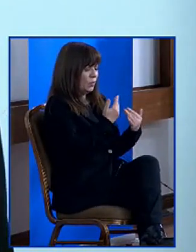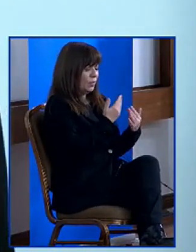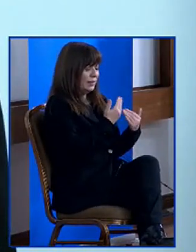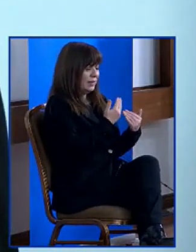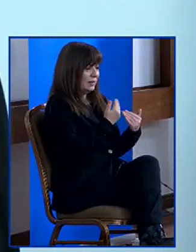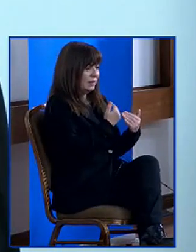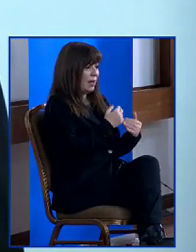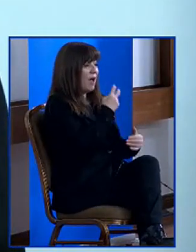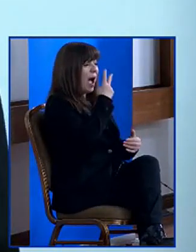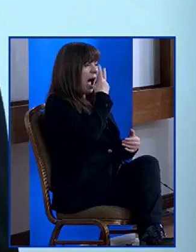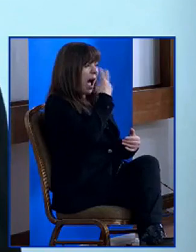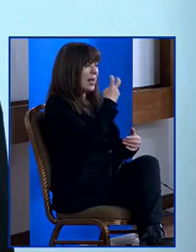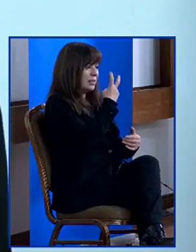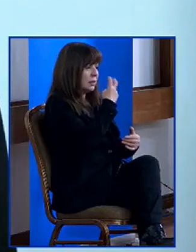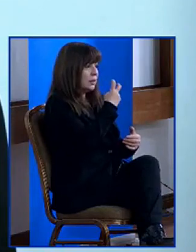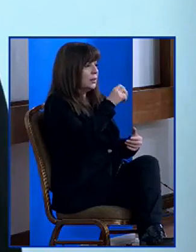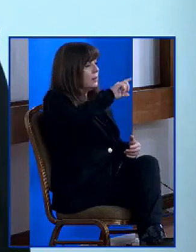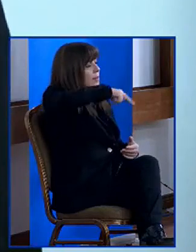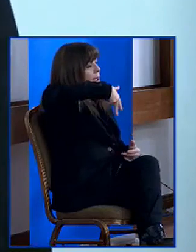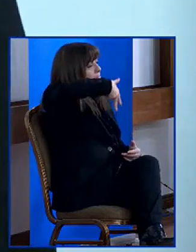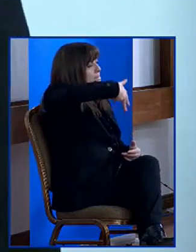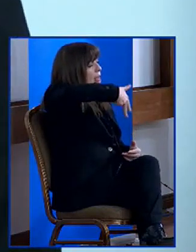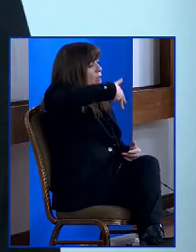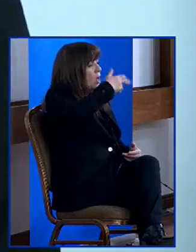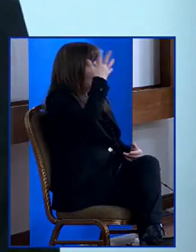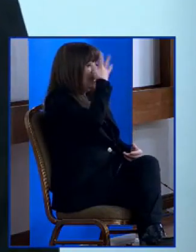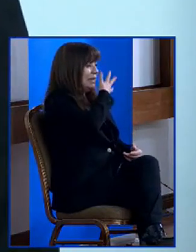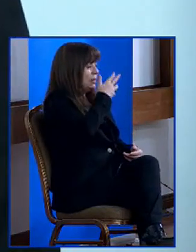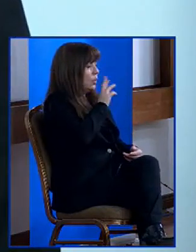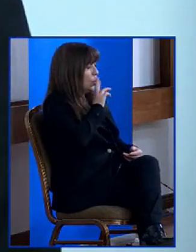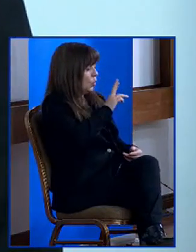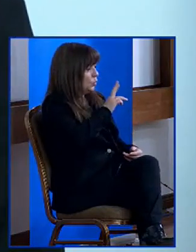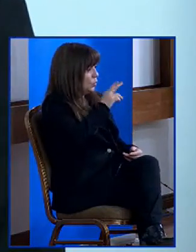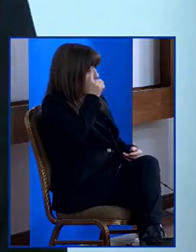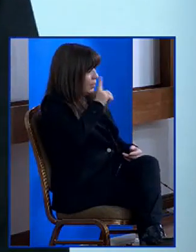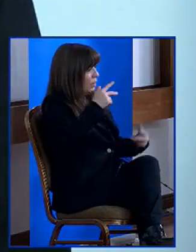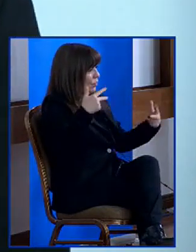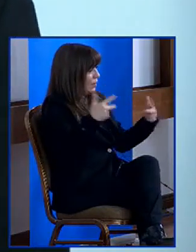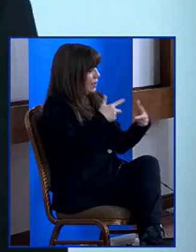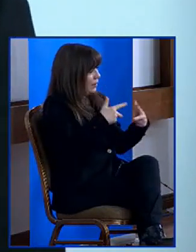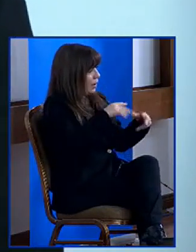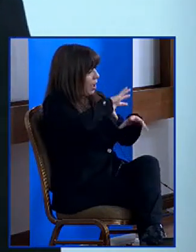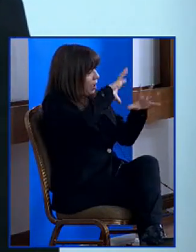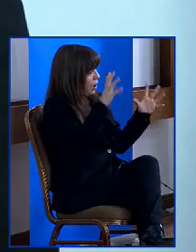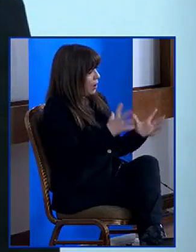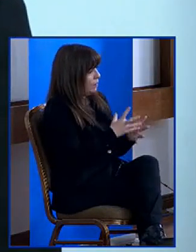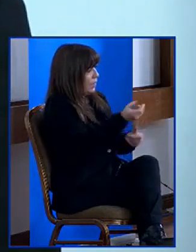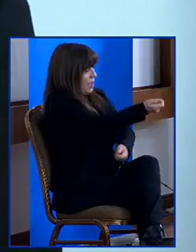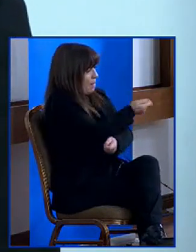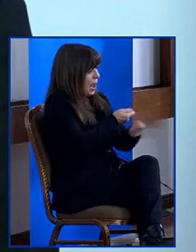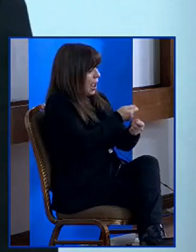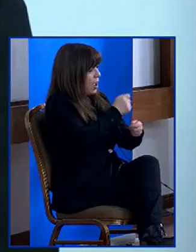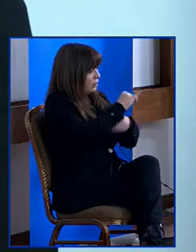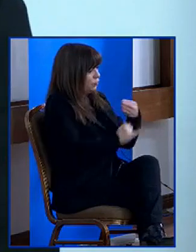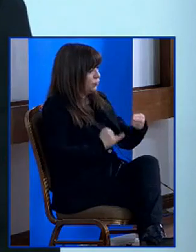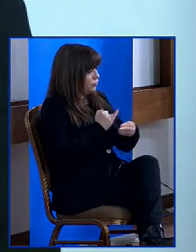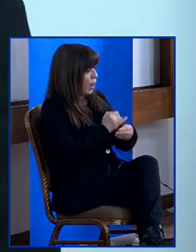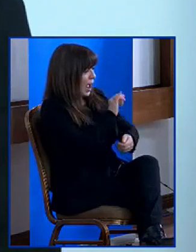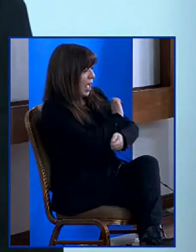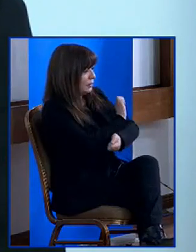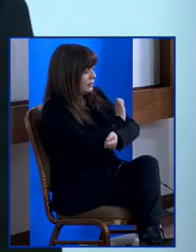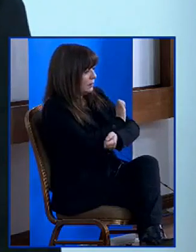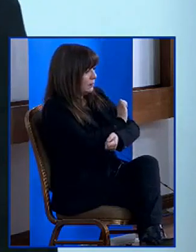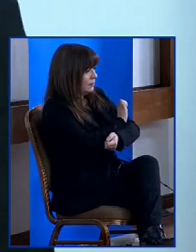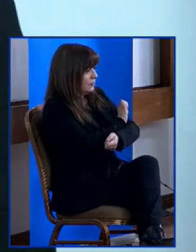of the war has changed the global economics and the energy markets. We've actually had to, over the winter, we had